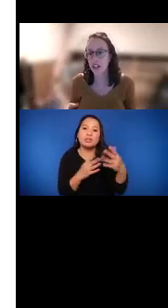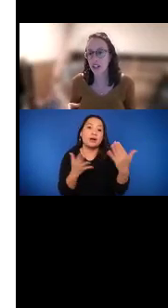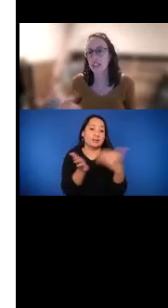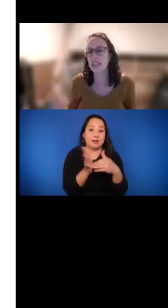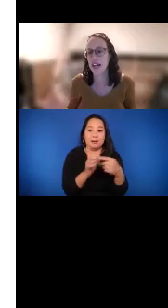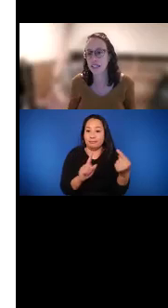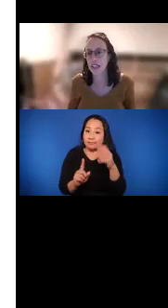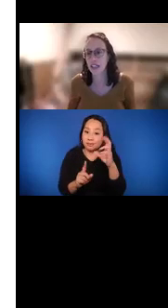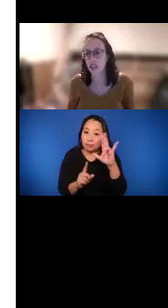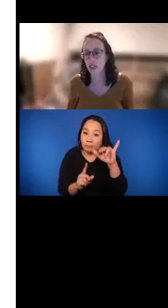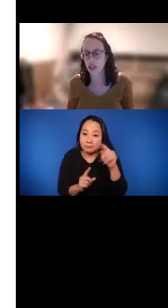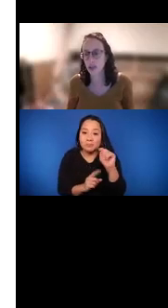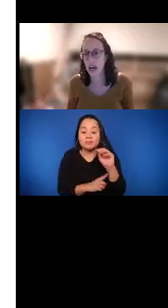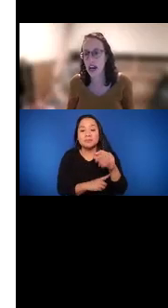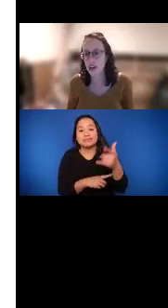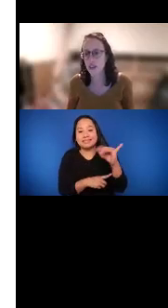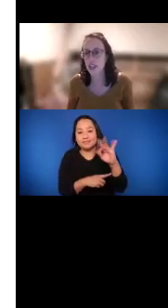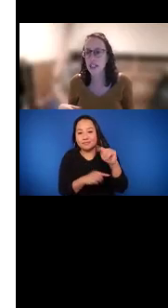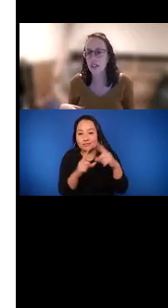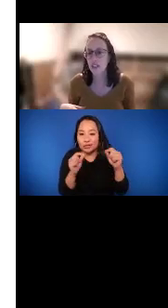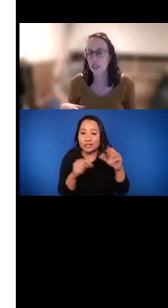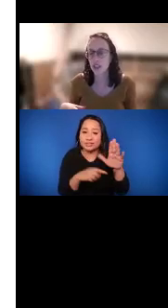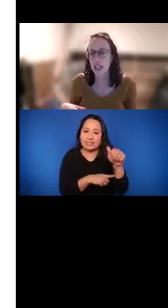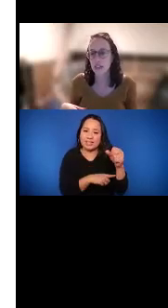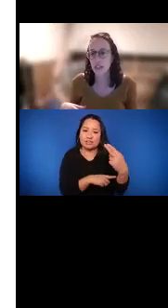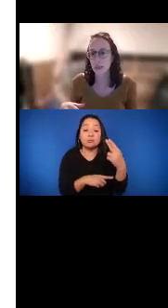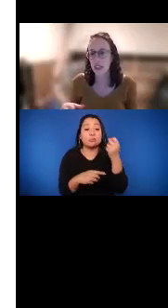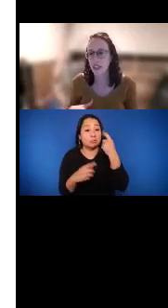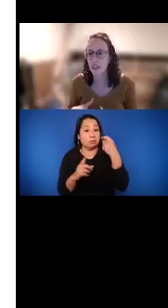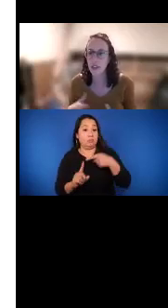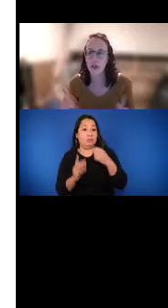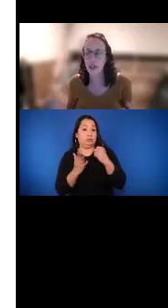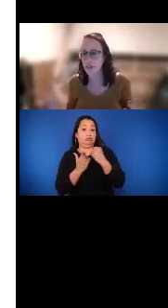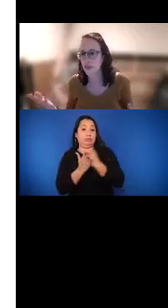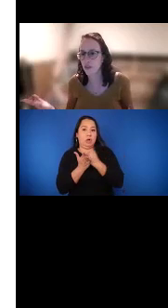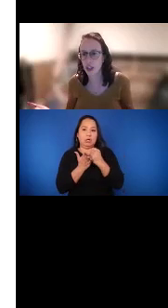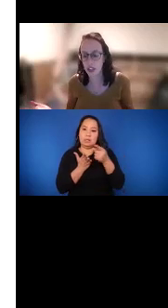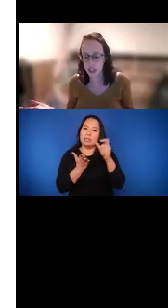can later contest any issues you have if it turns out to be,